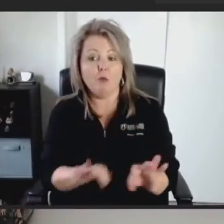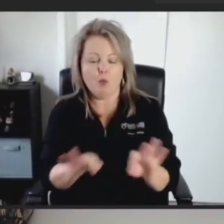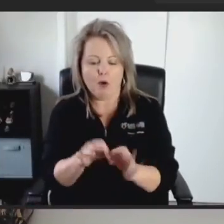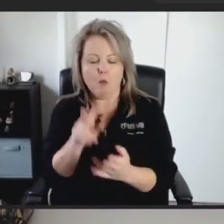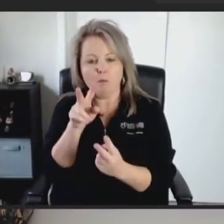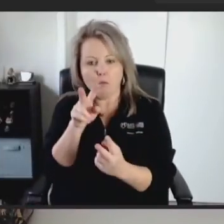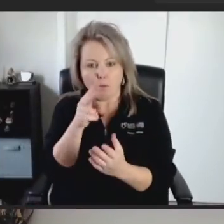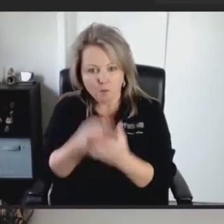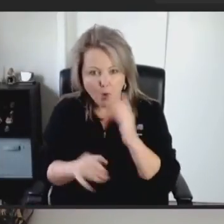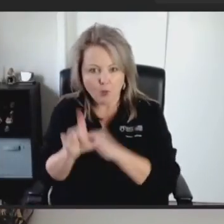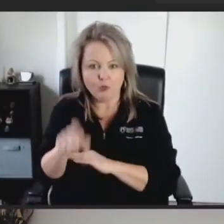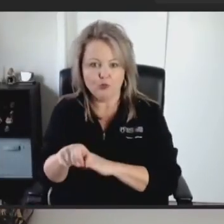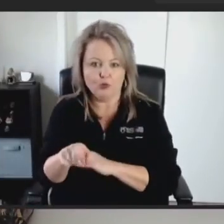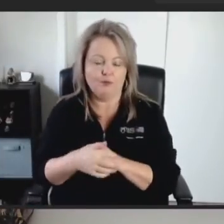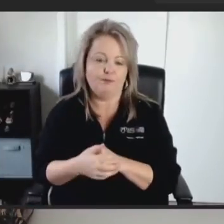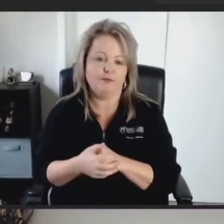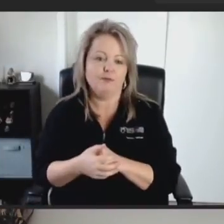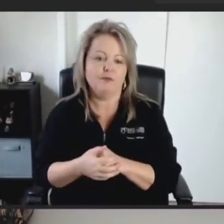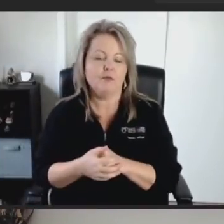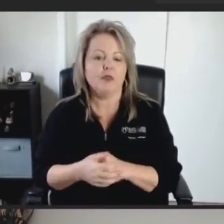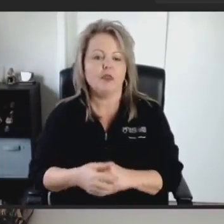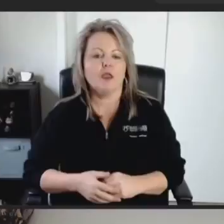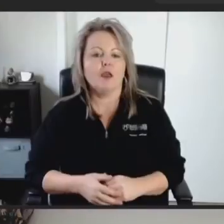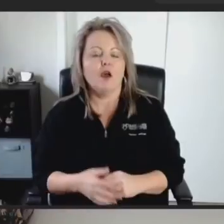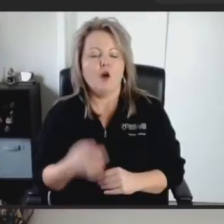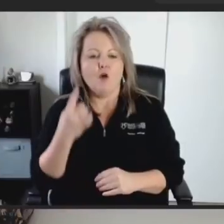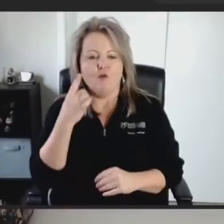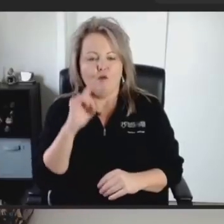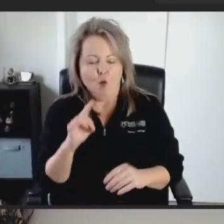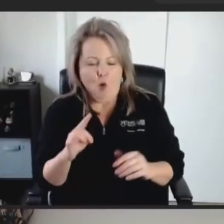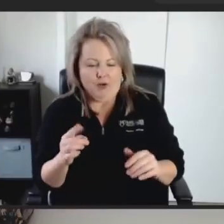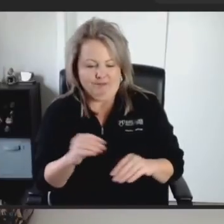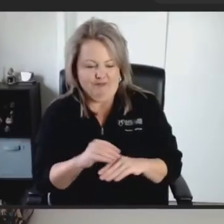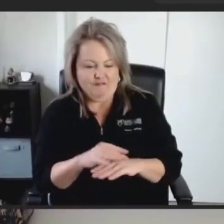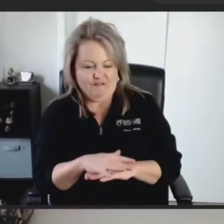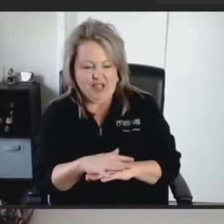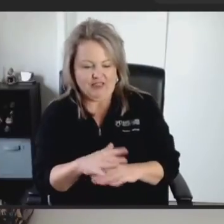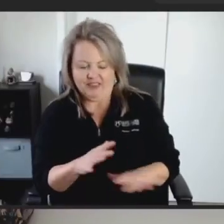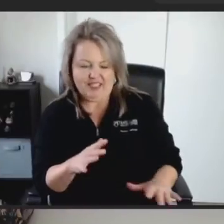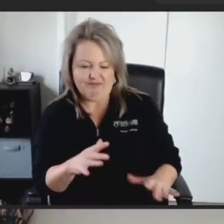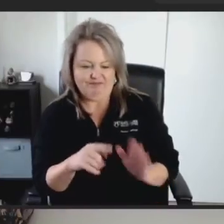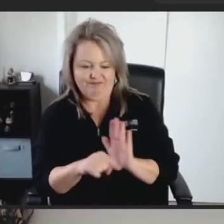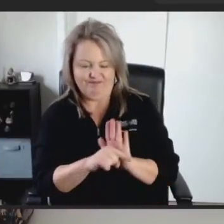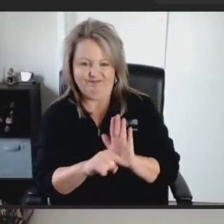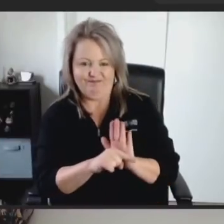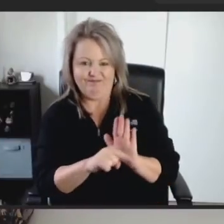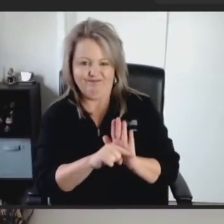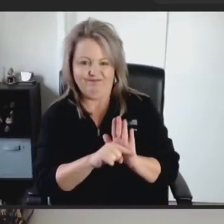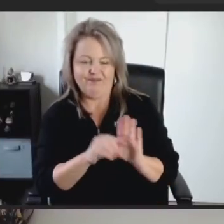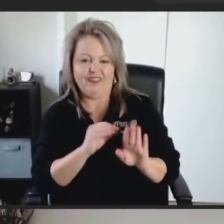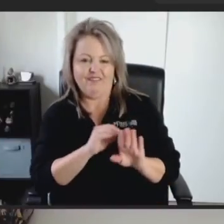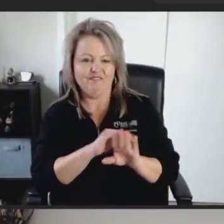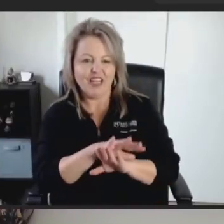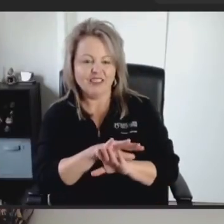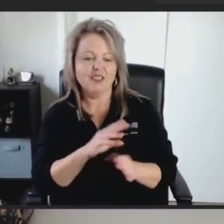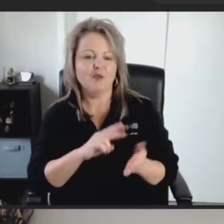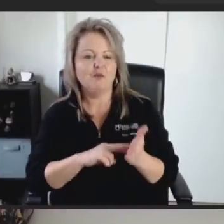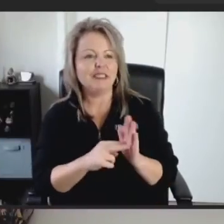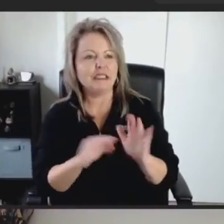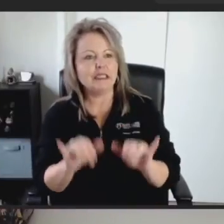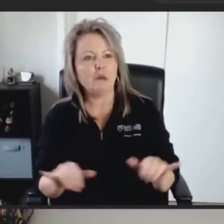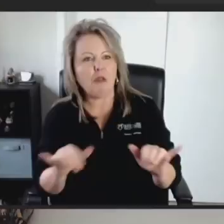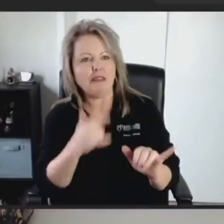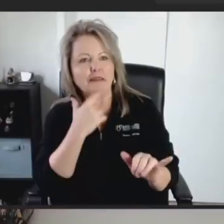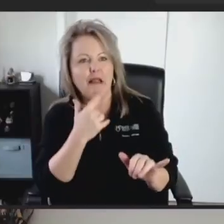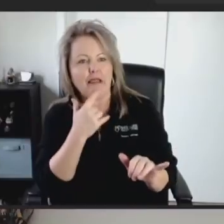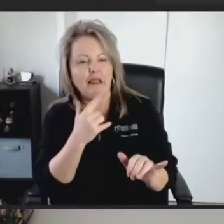them. As terms of potential adverse effects from the vaccination, very similar. What I've been telling patients